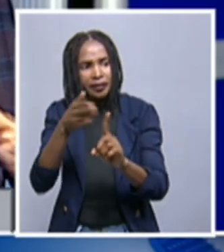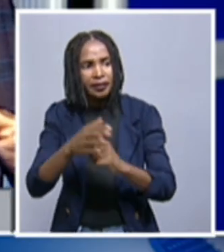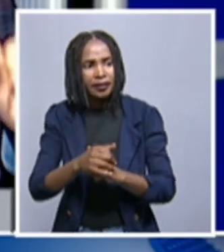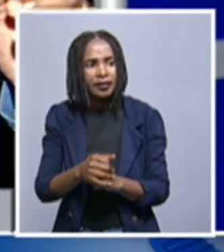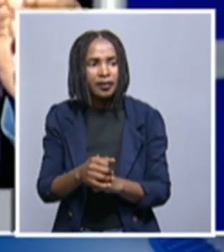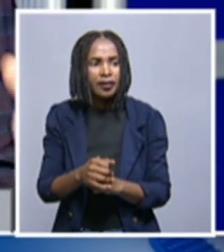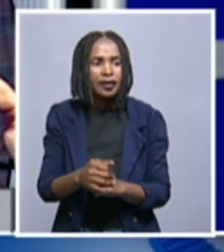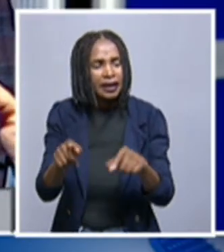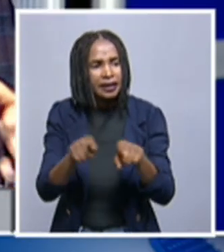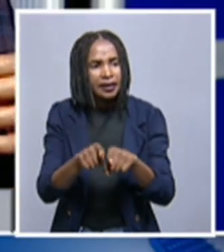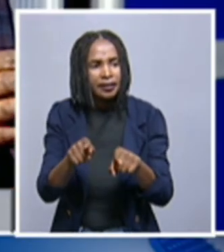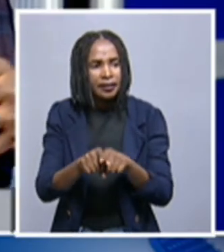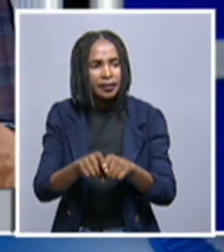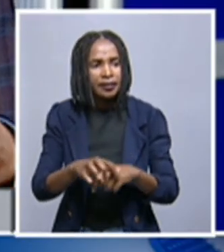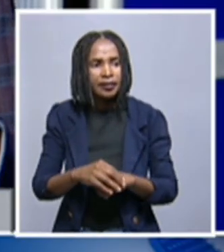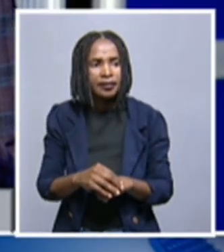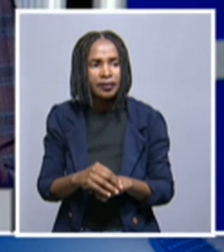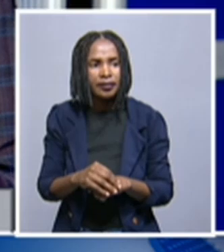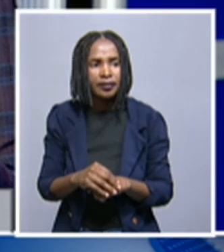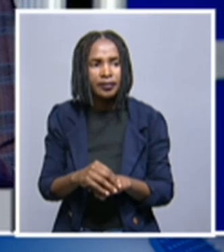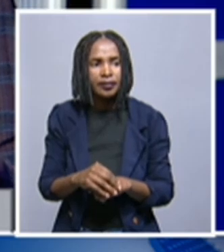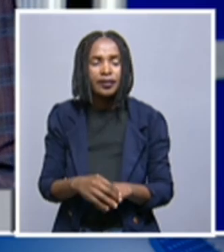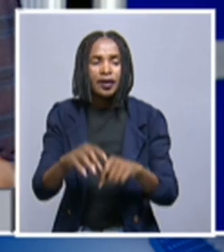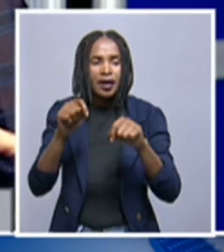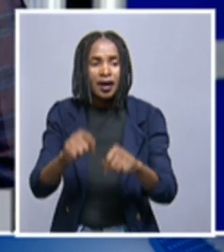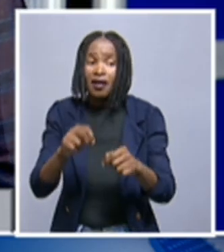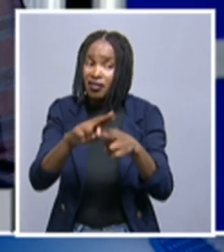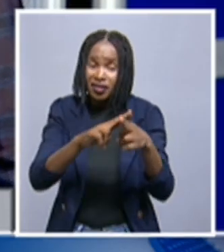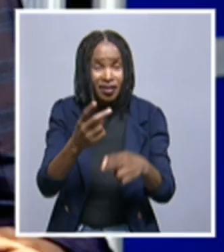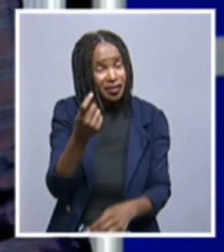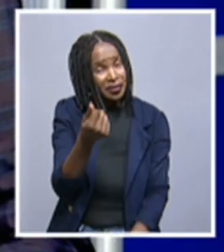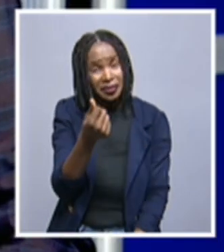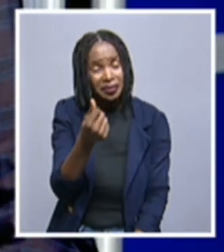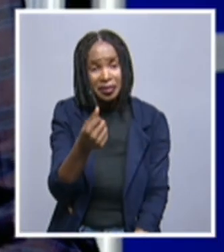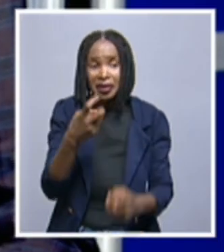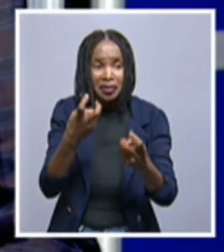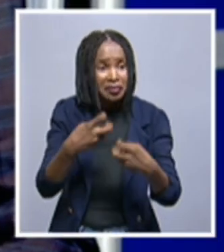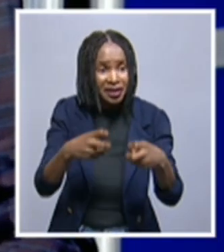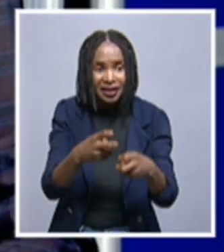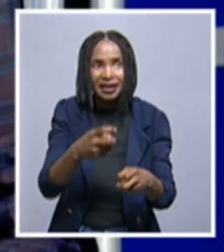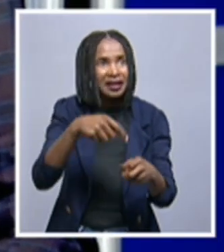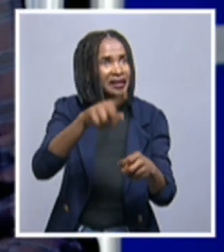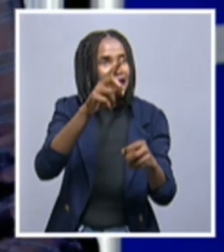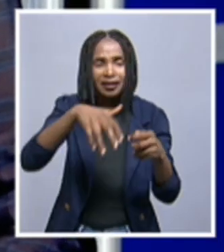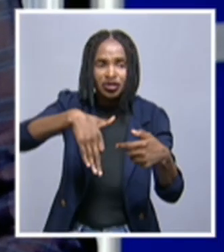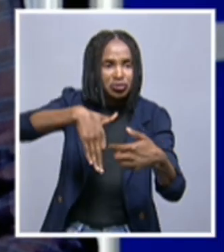star rallies or whatever it is that they are hosting. Everywhere they go, it's money which